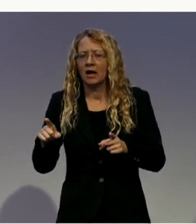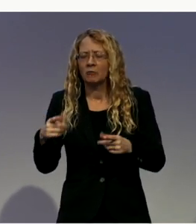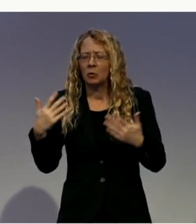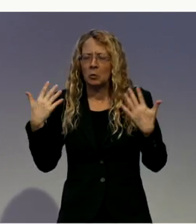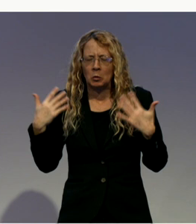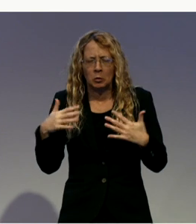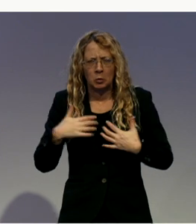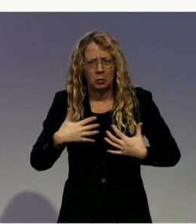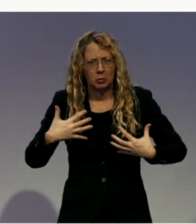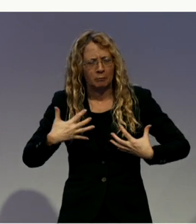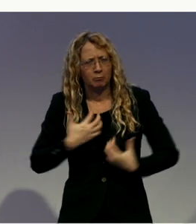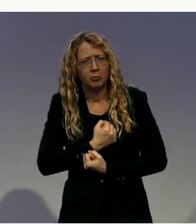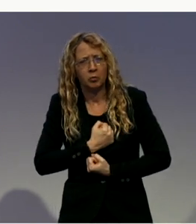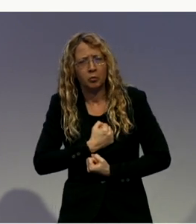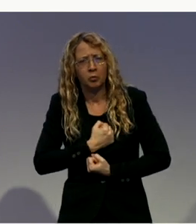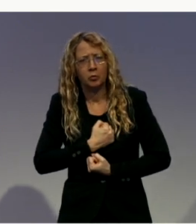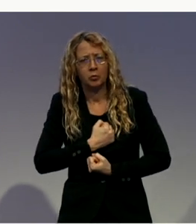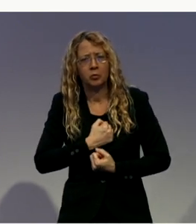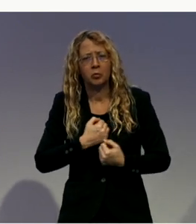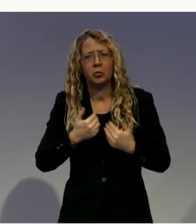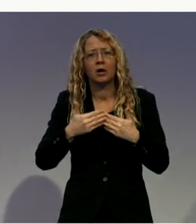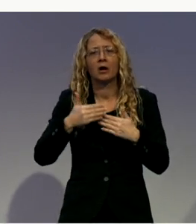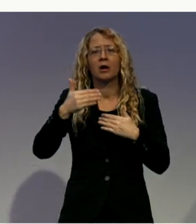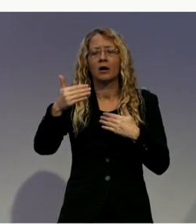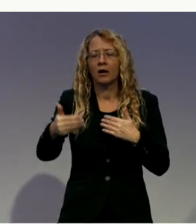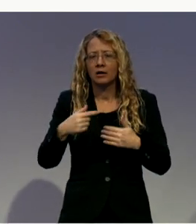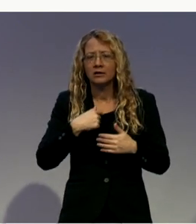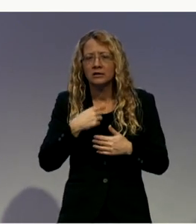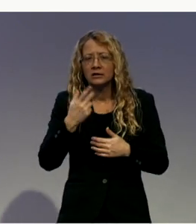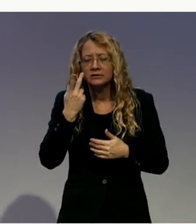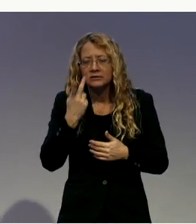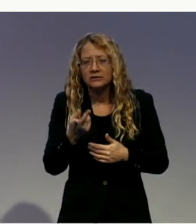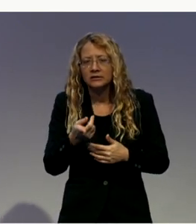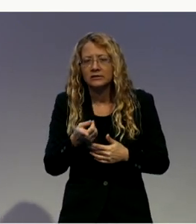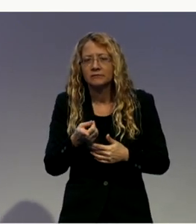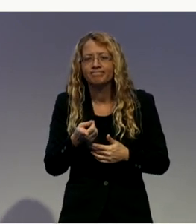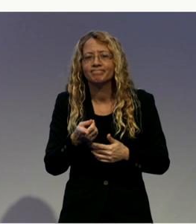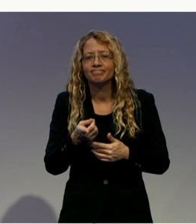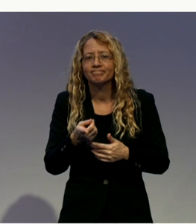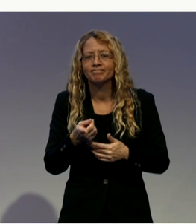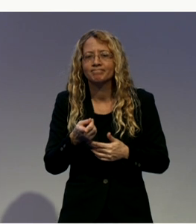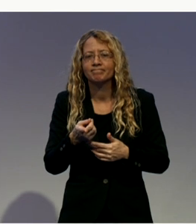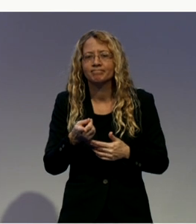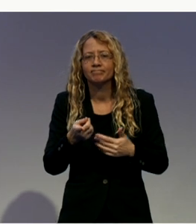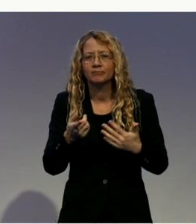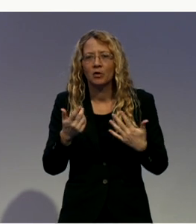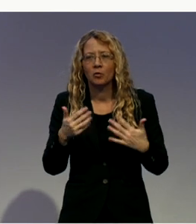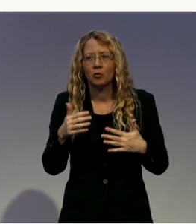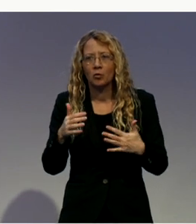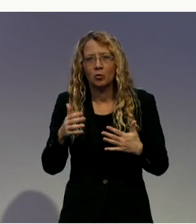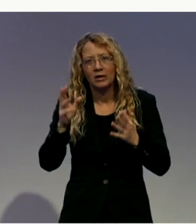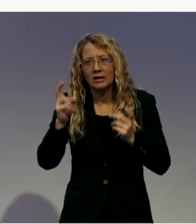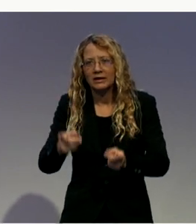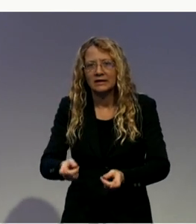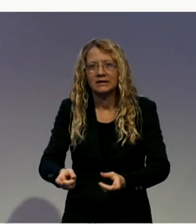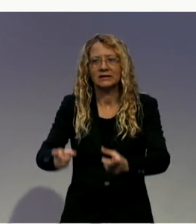we come later on to discover that we are blessed as a family. We were given a gift. And when I discuss